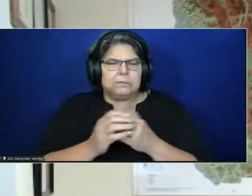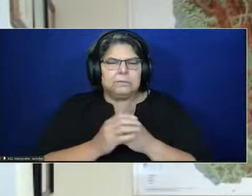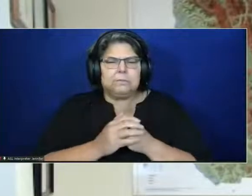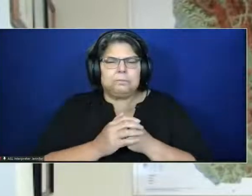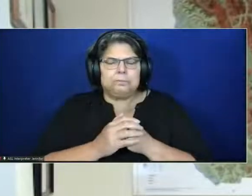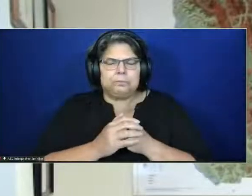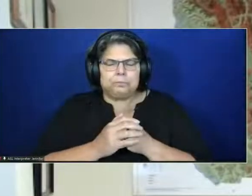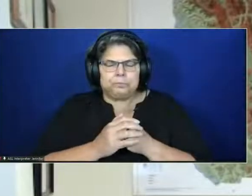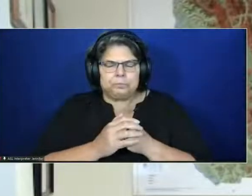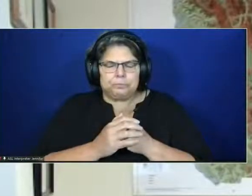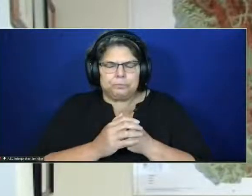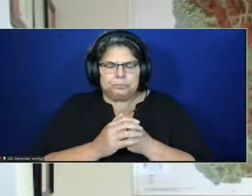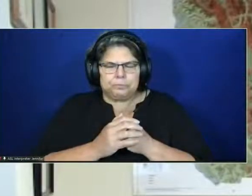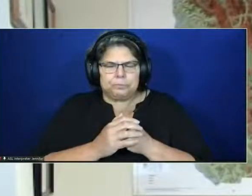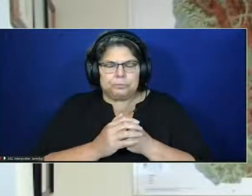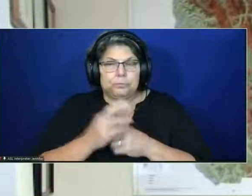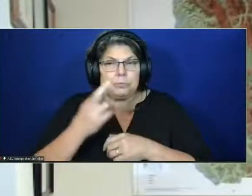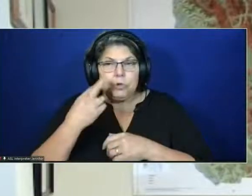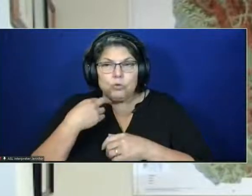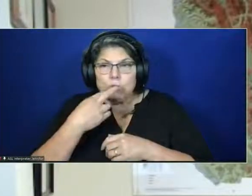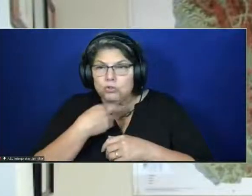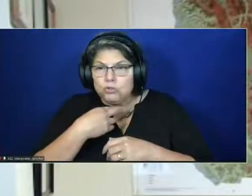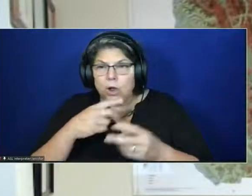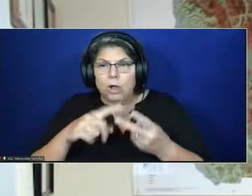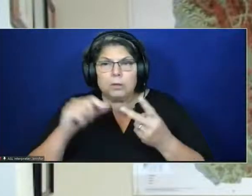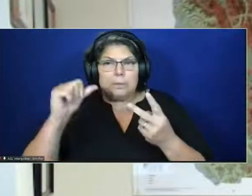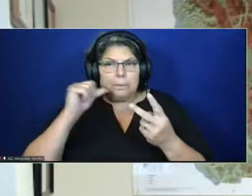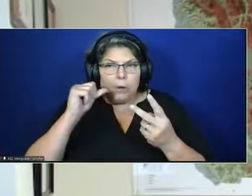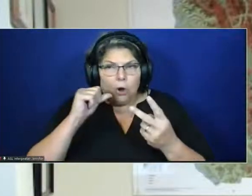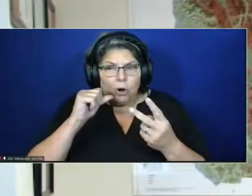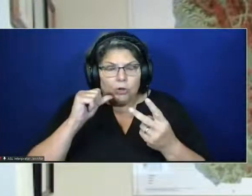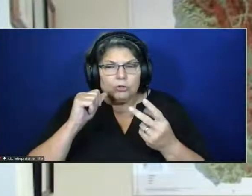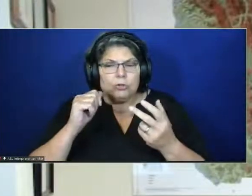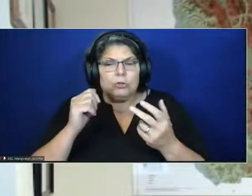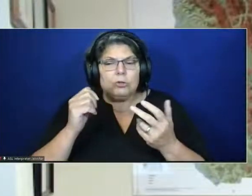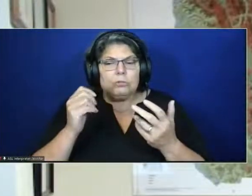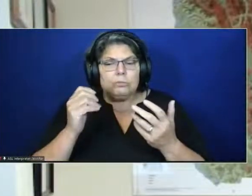was that for restaurants and bars, that